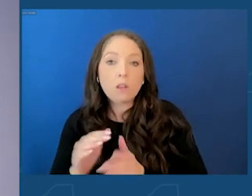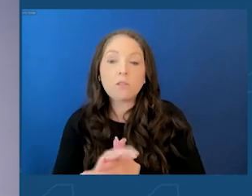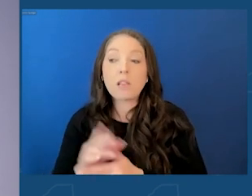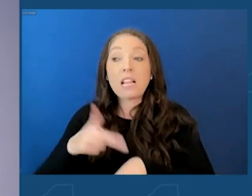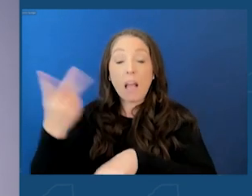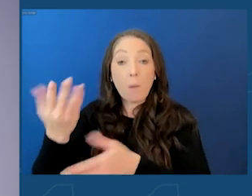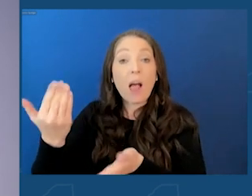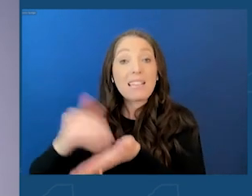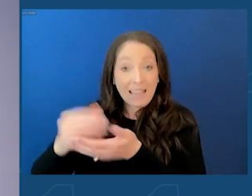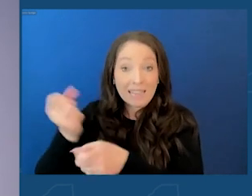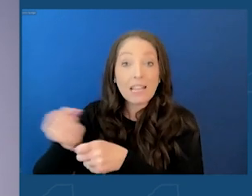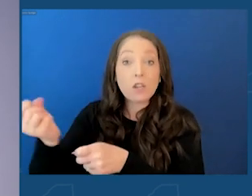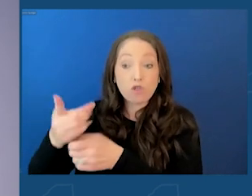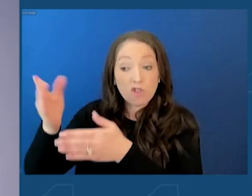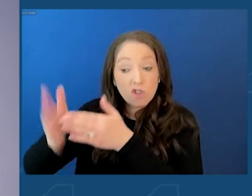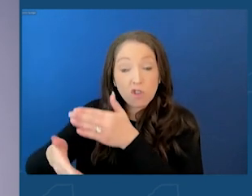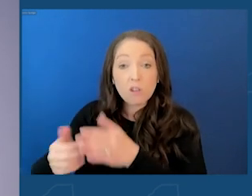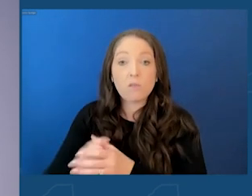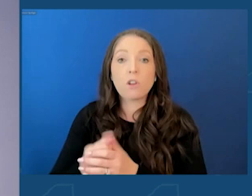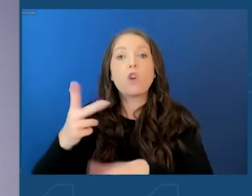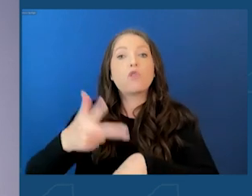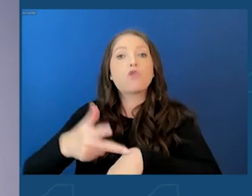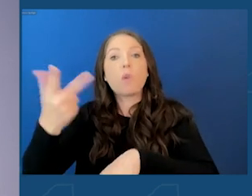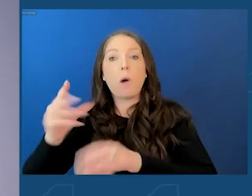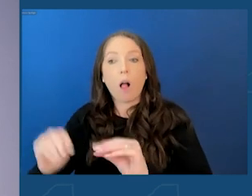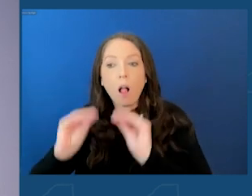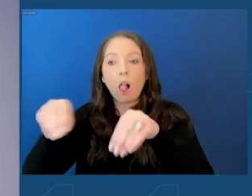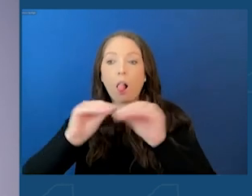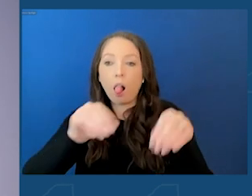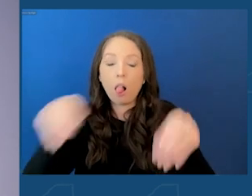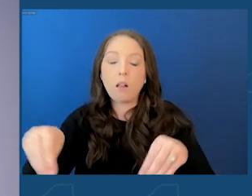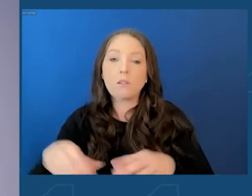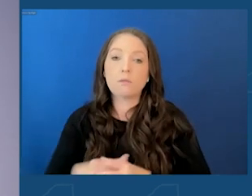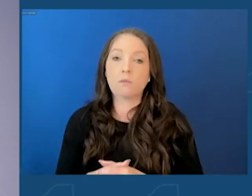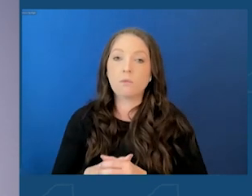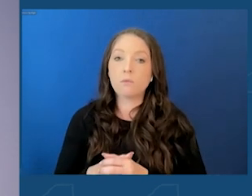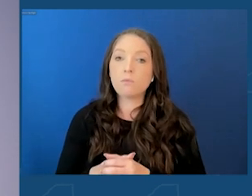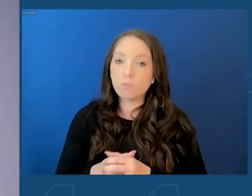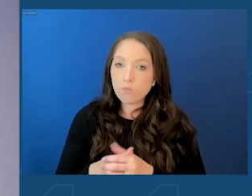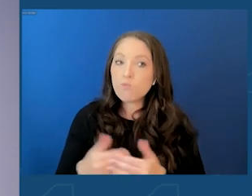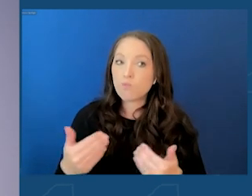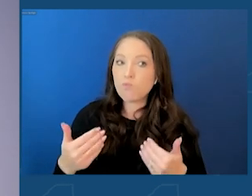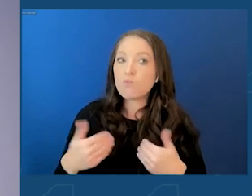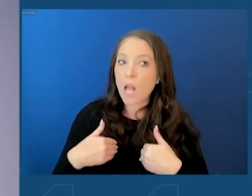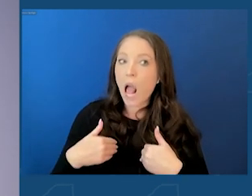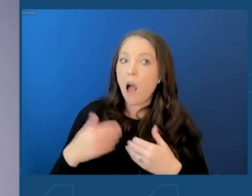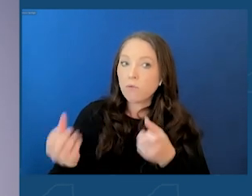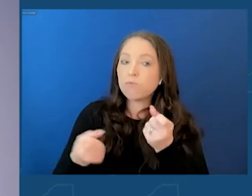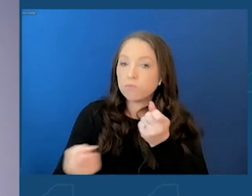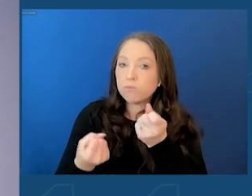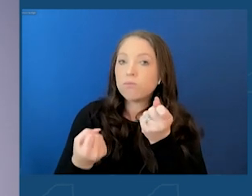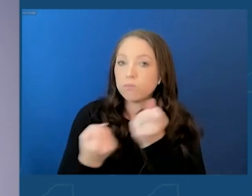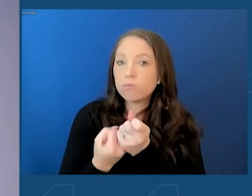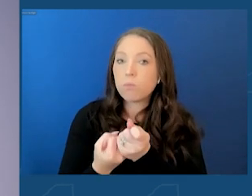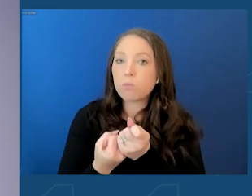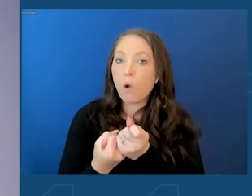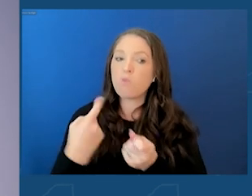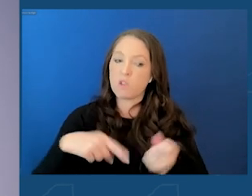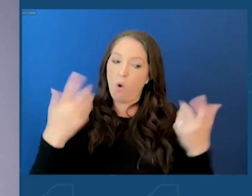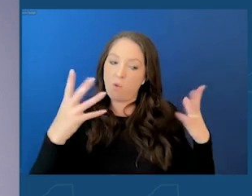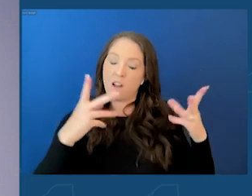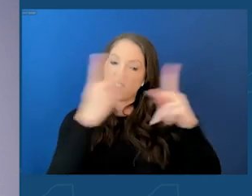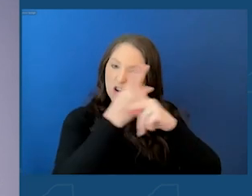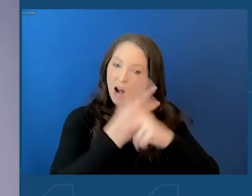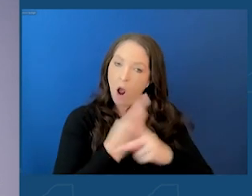we've tripled the deployment. We've got real tailwinds in sectors where we've figured it out.